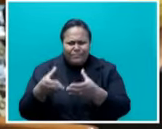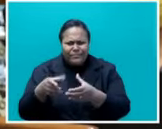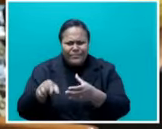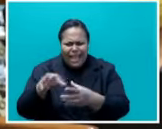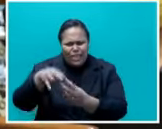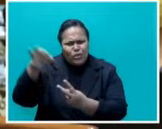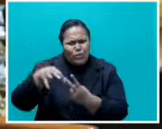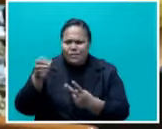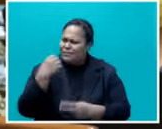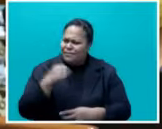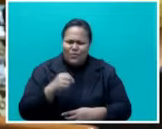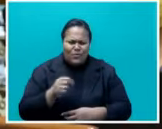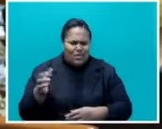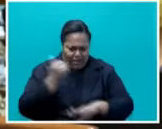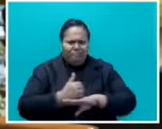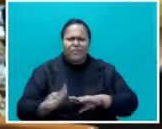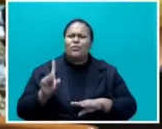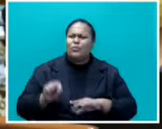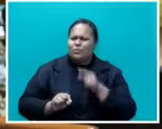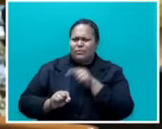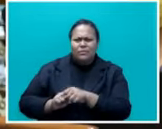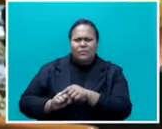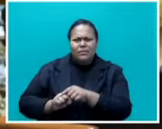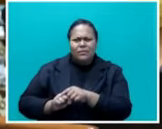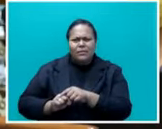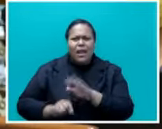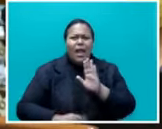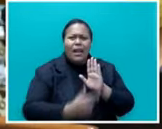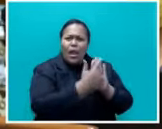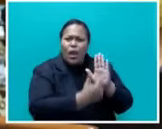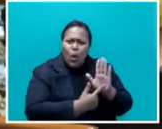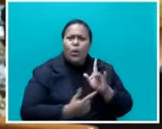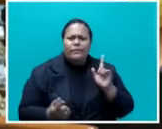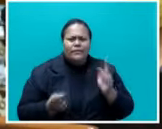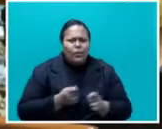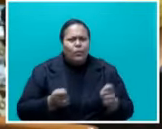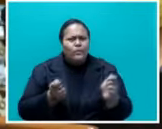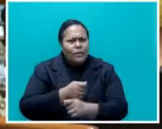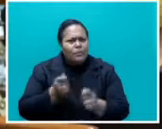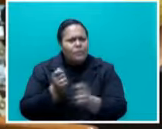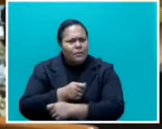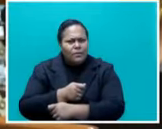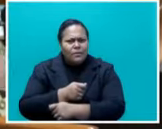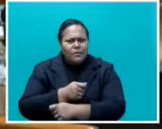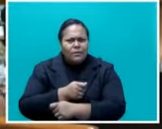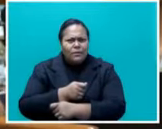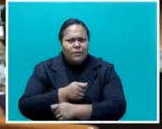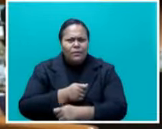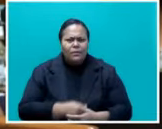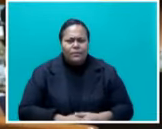government. And, Mr. Speaker, laws kept changing. Laws kept changing right up to